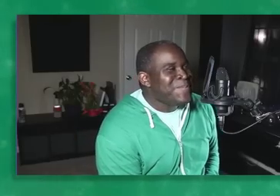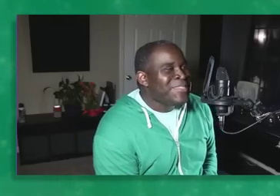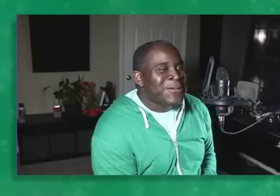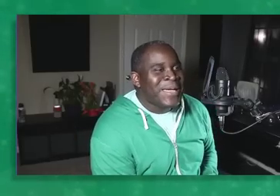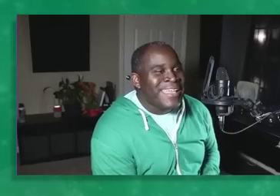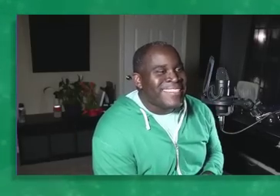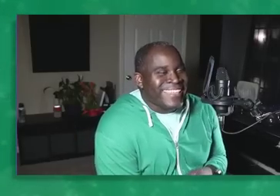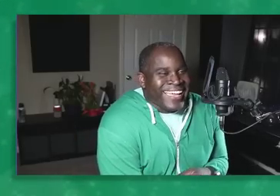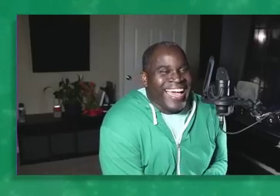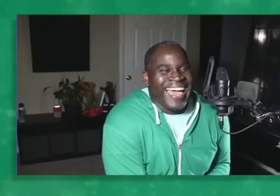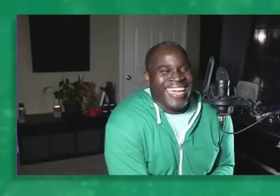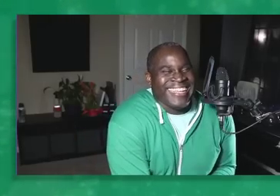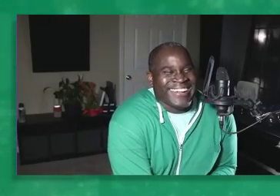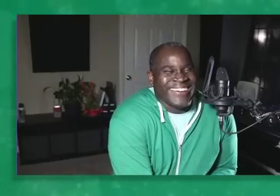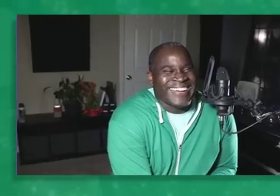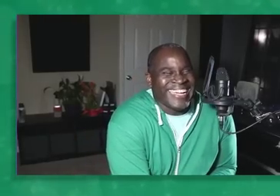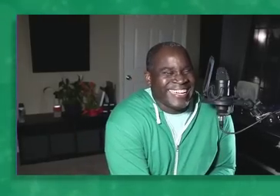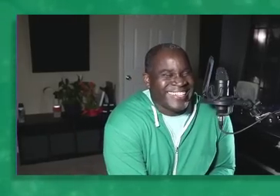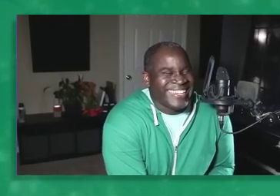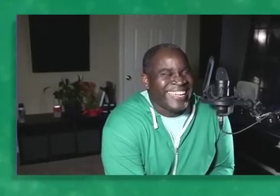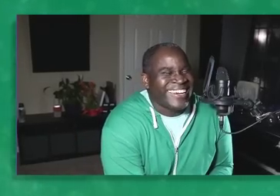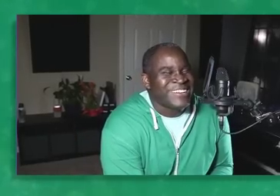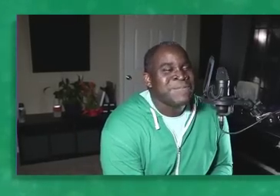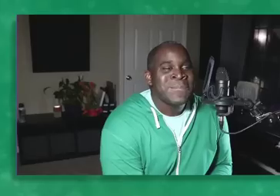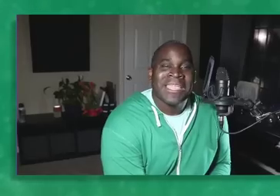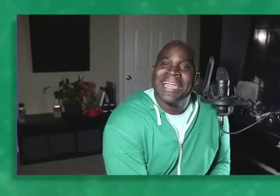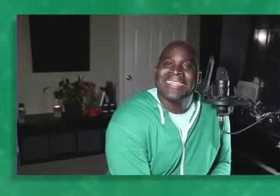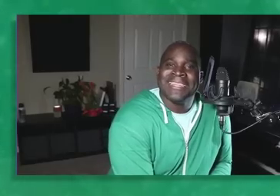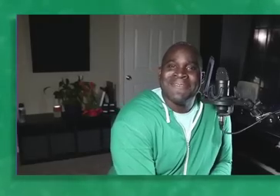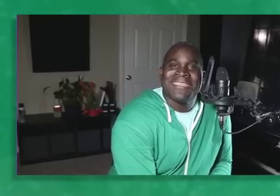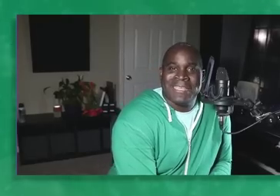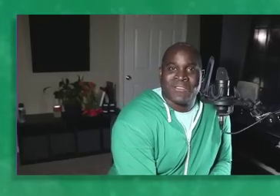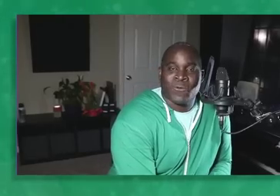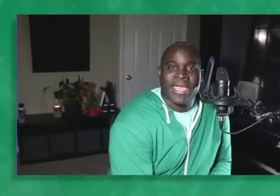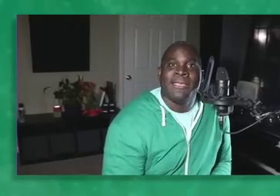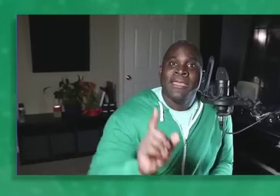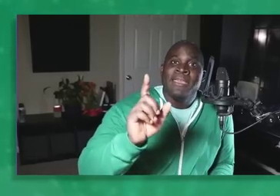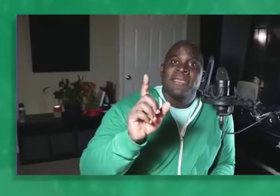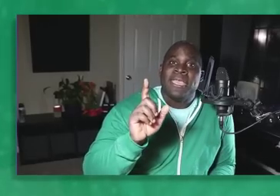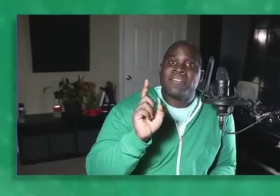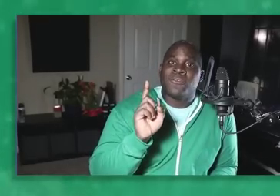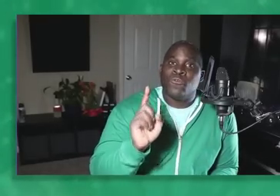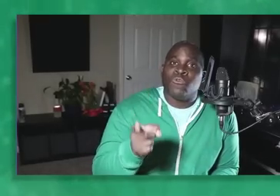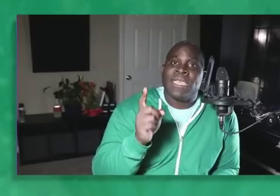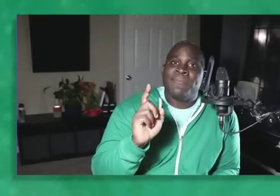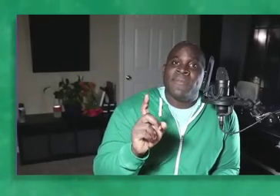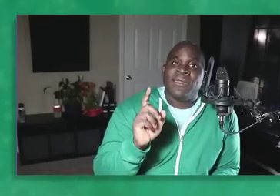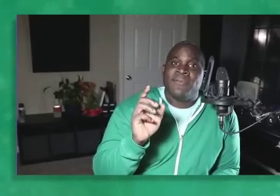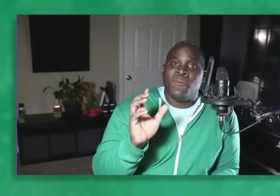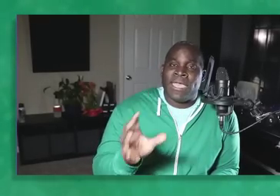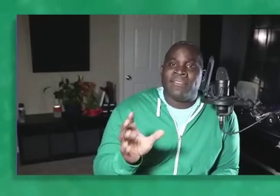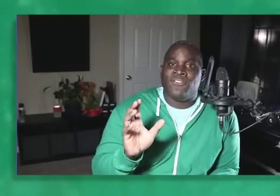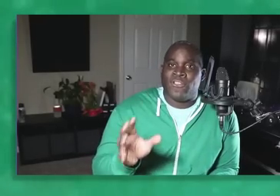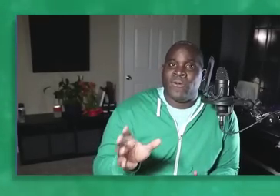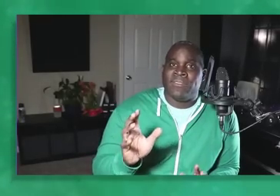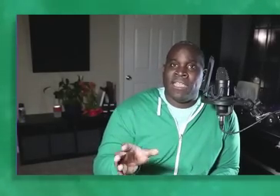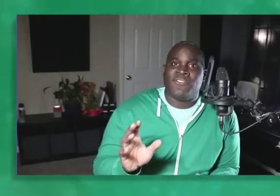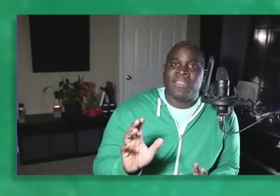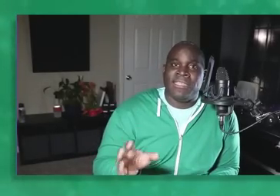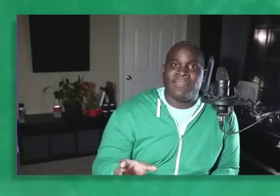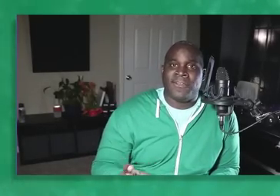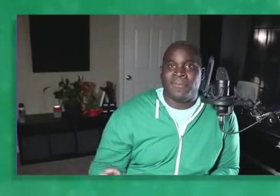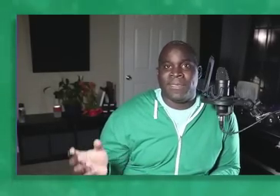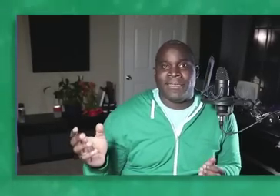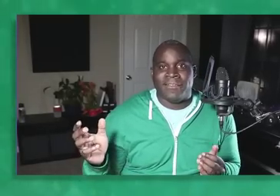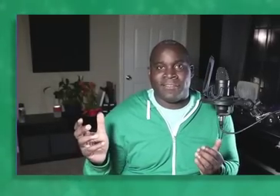some knuckleheads hiding around here. I love it. It's great. It's a great way to show